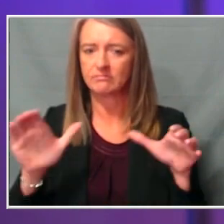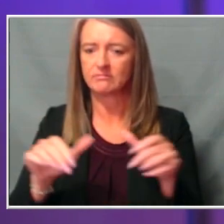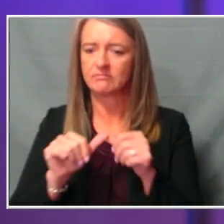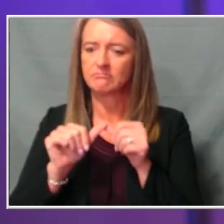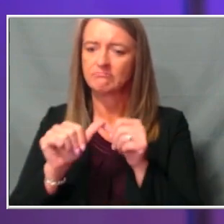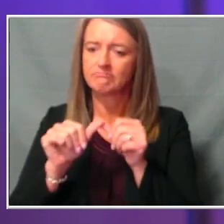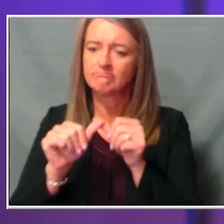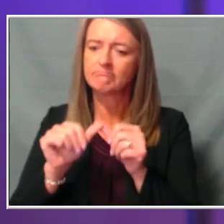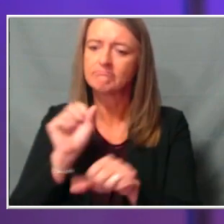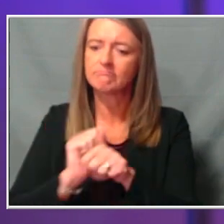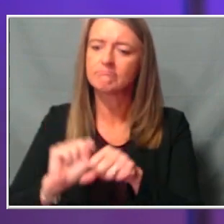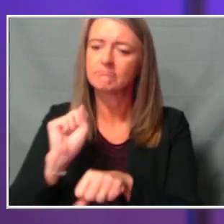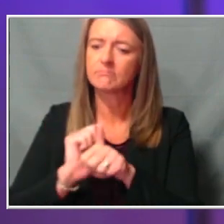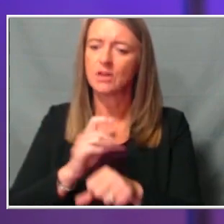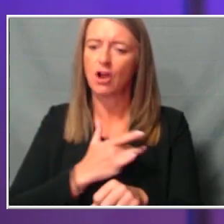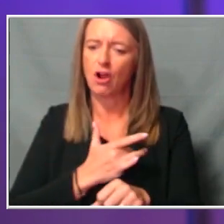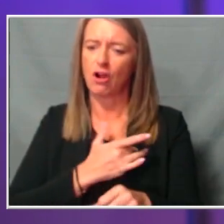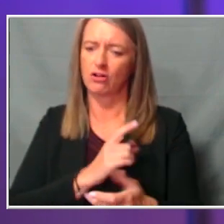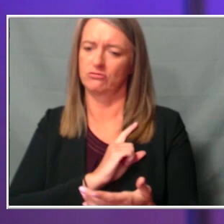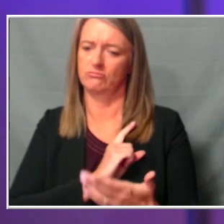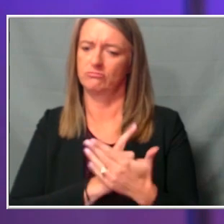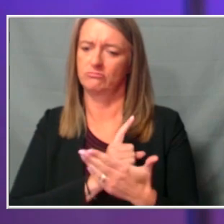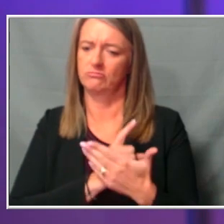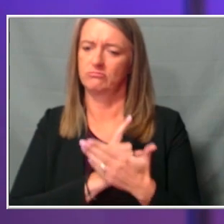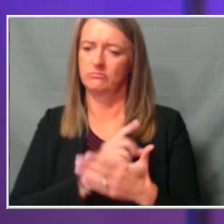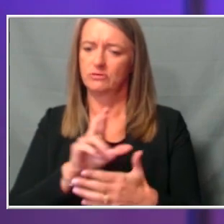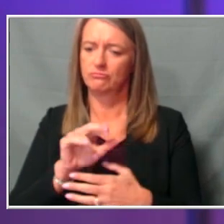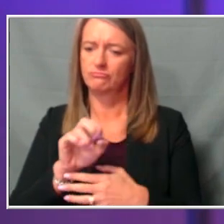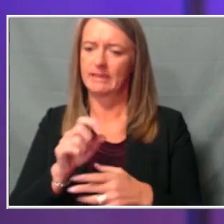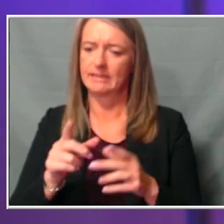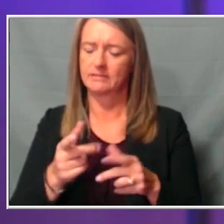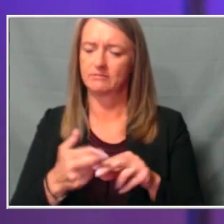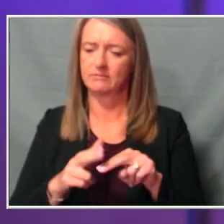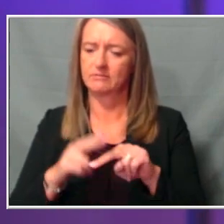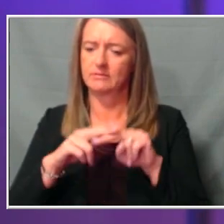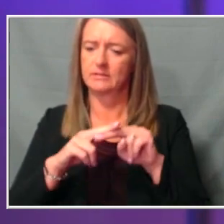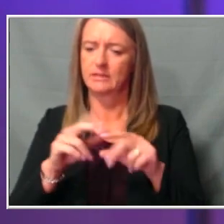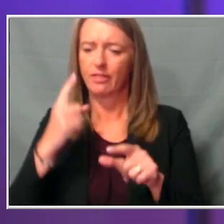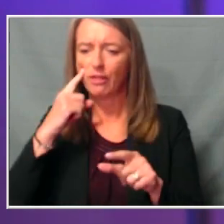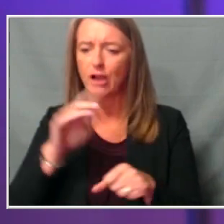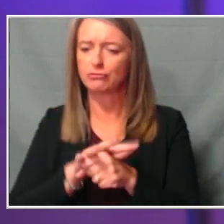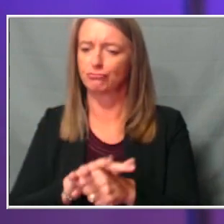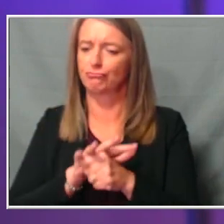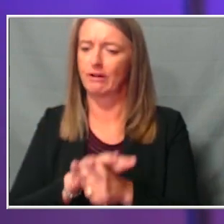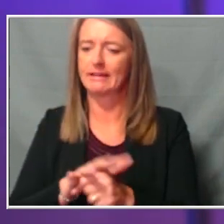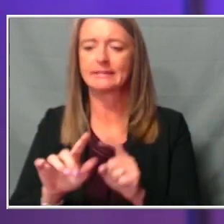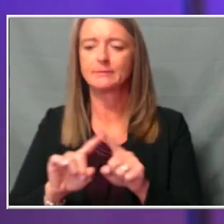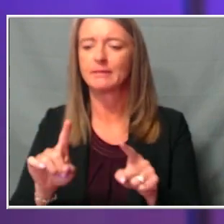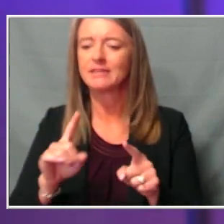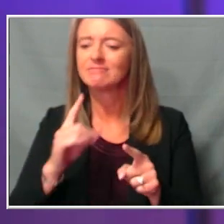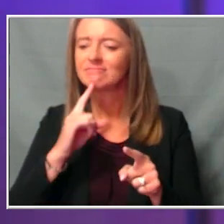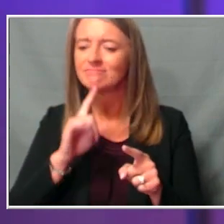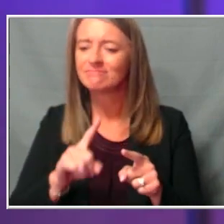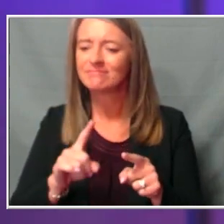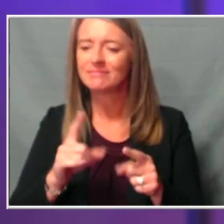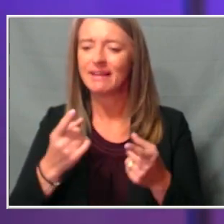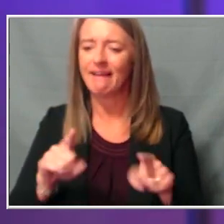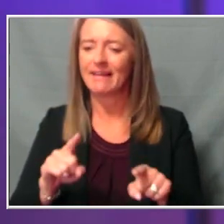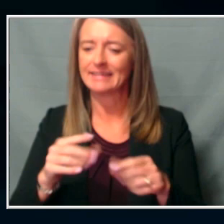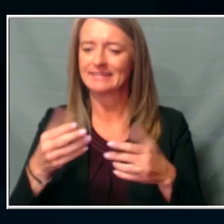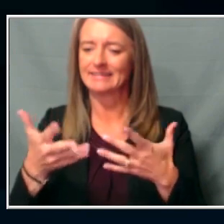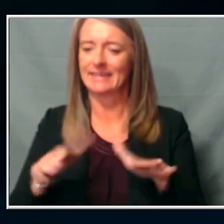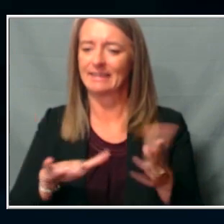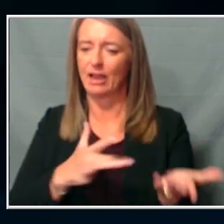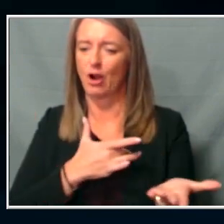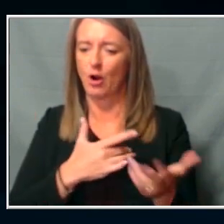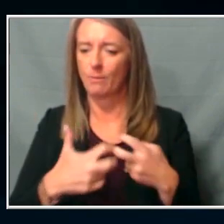her increasing heart rate and lack of energy to stress. But as it turns out, she had a potentially deadly heart